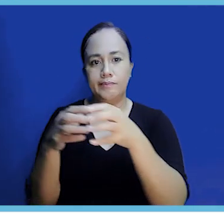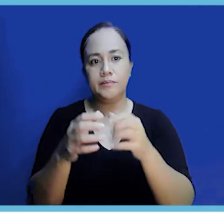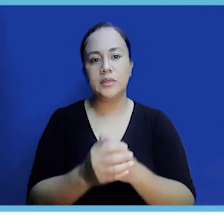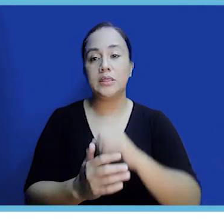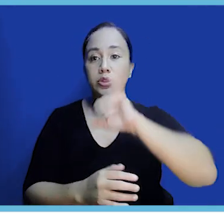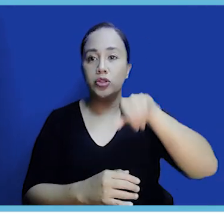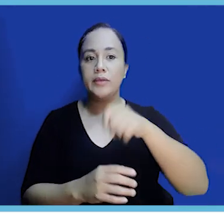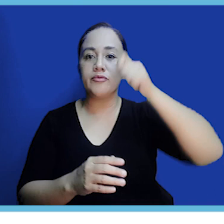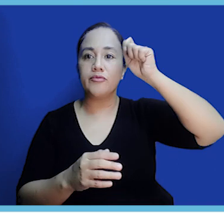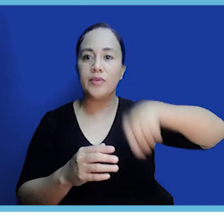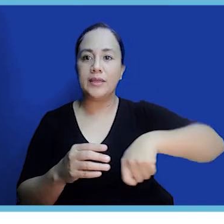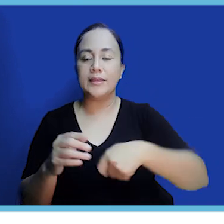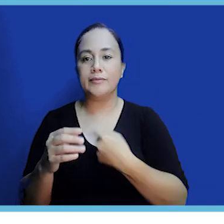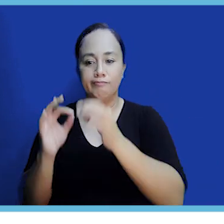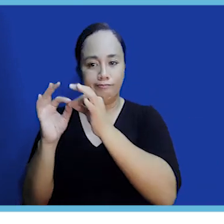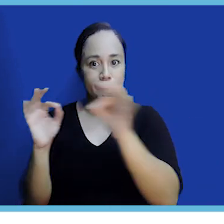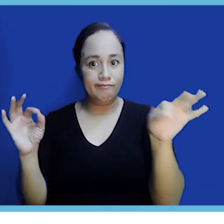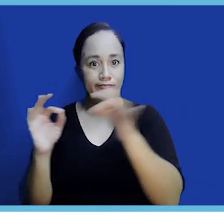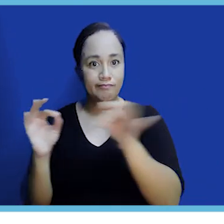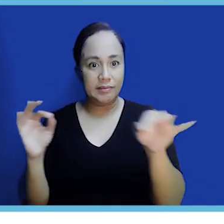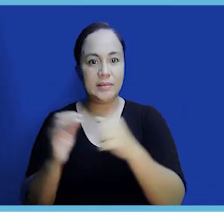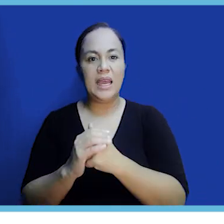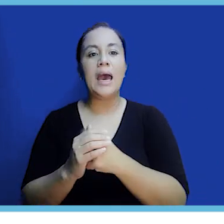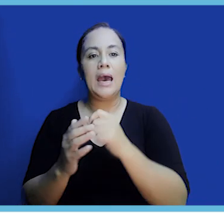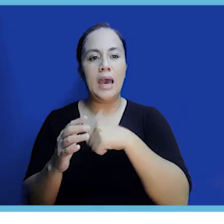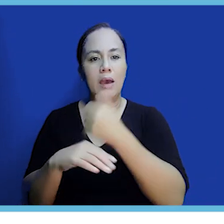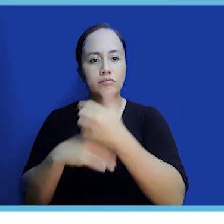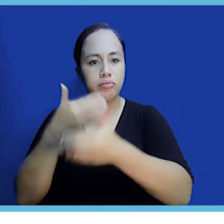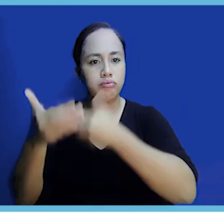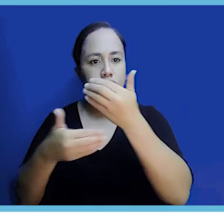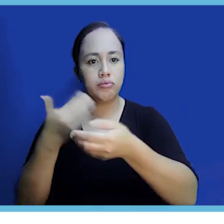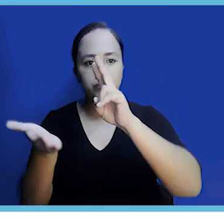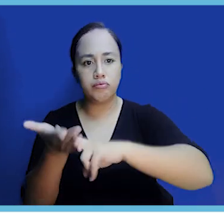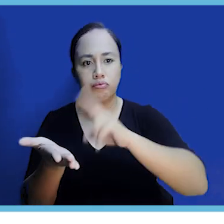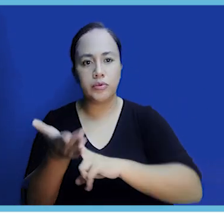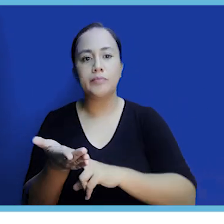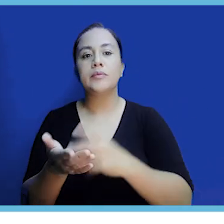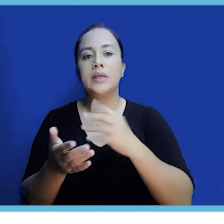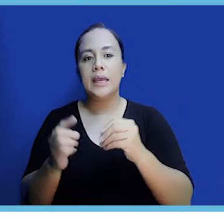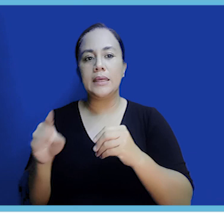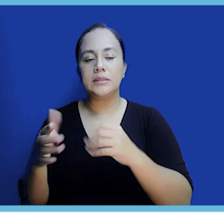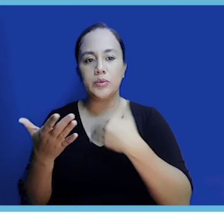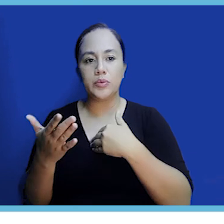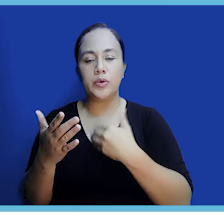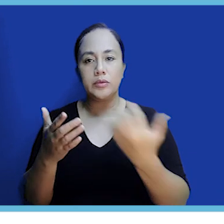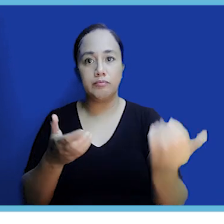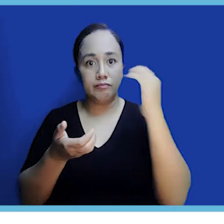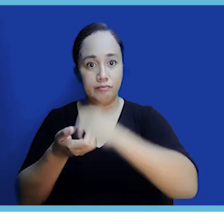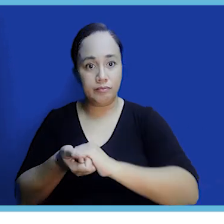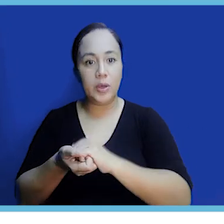convention. J. Final clauses. Set out the procedures for signature,